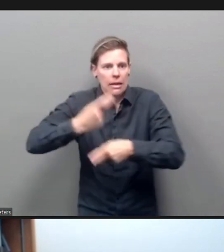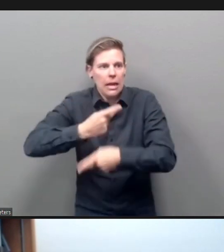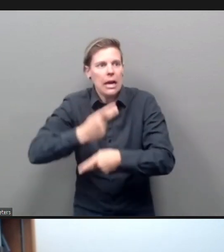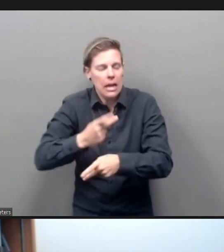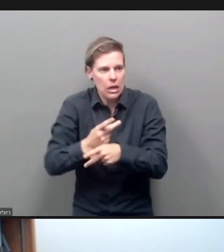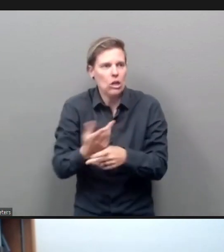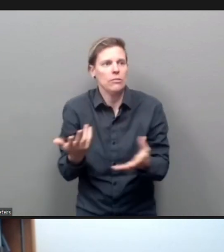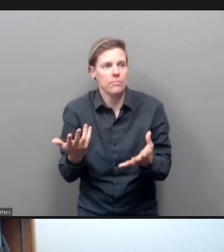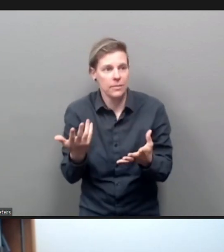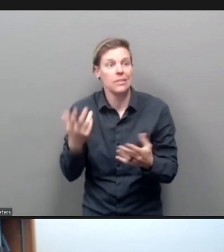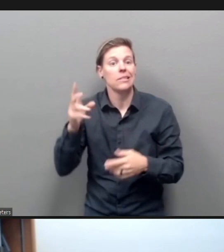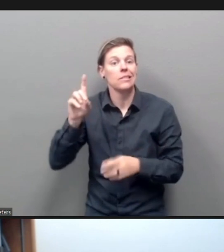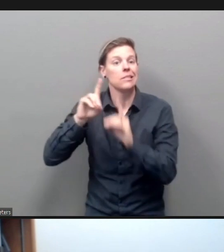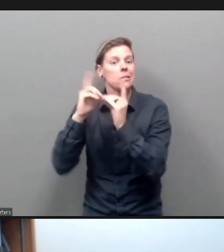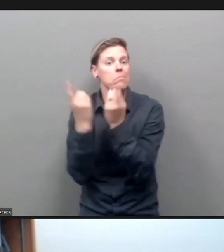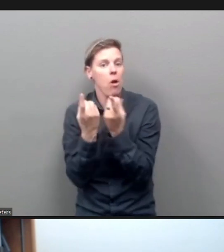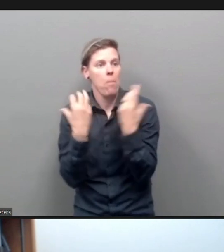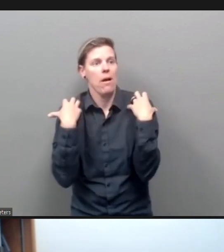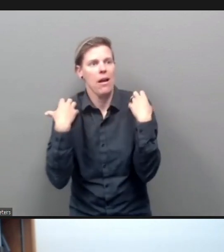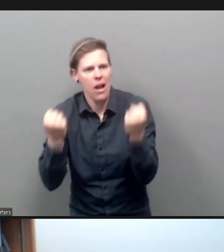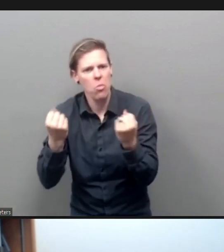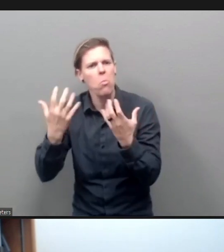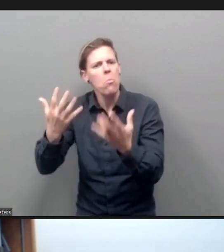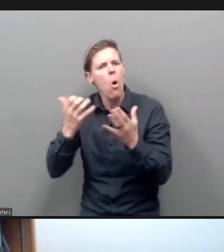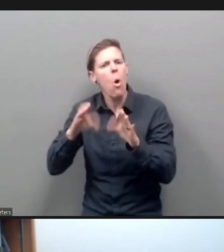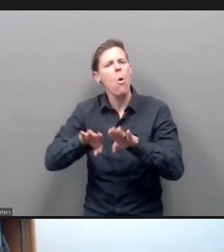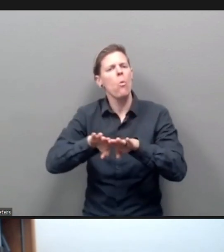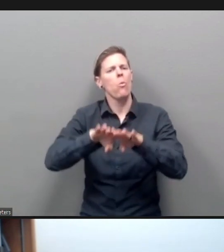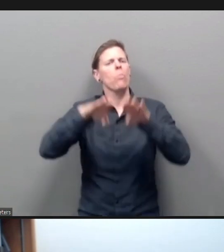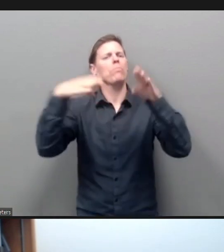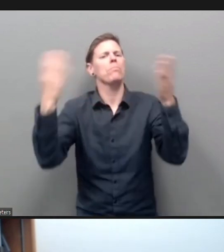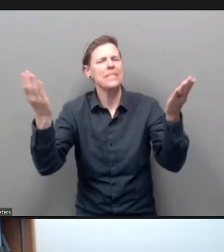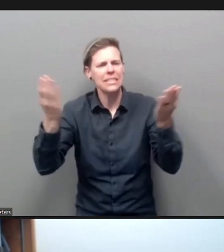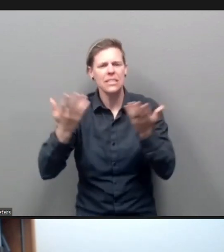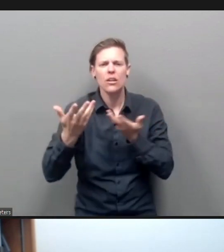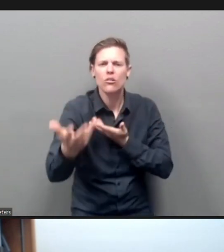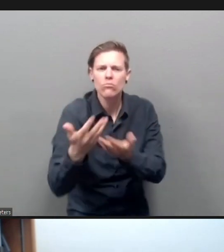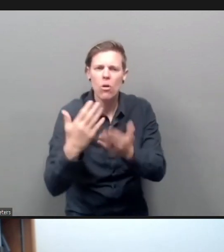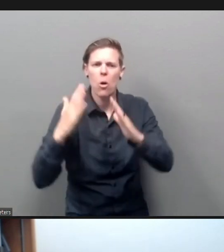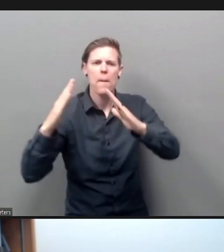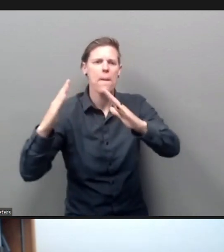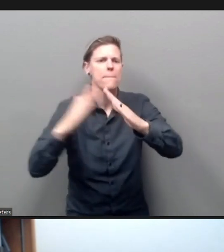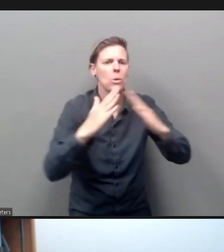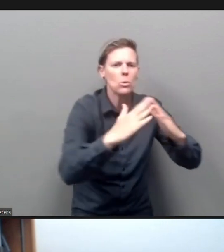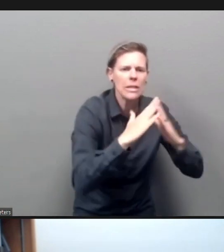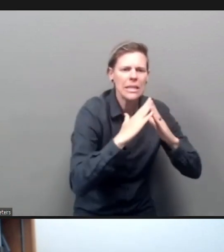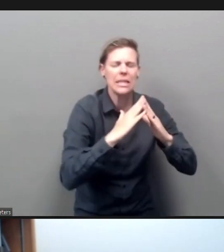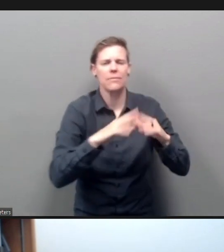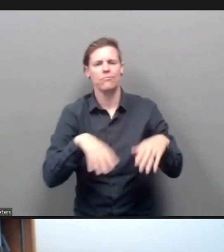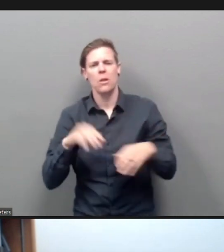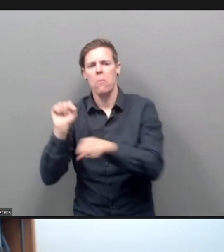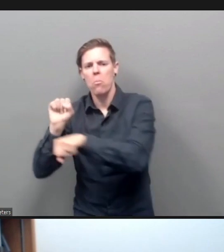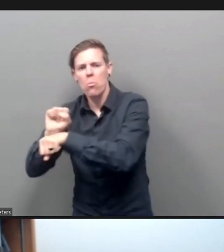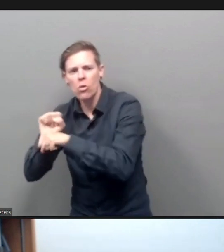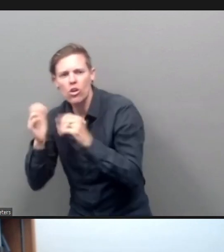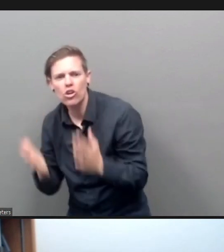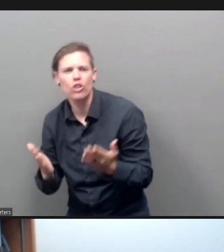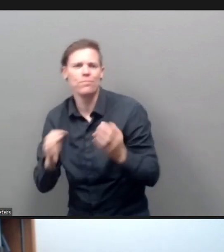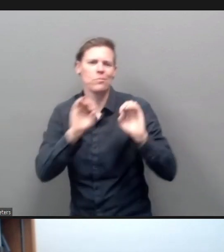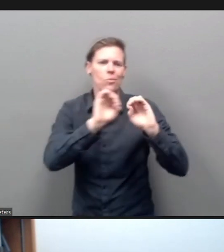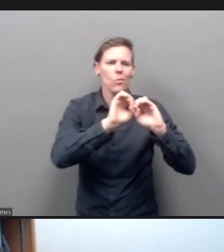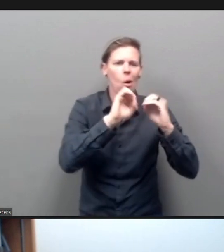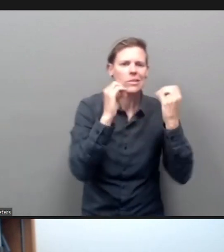is really work with our communities, work with community health workers, work with different organizations to help people with the